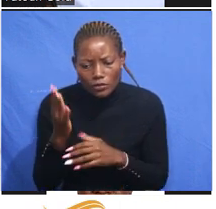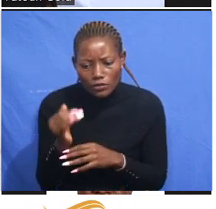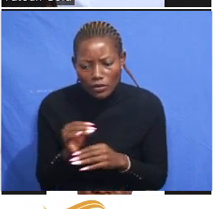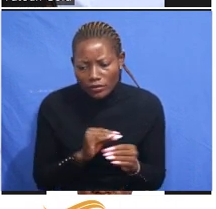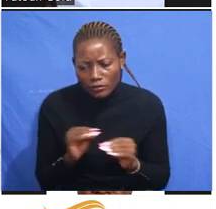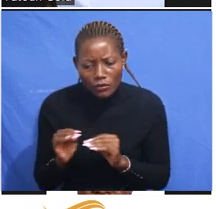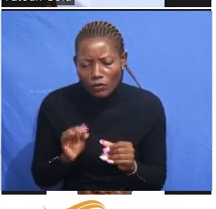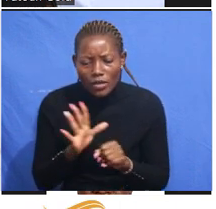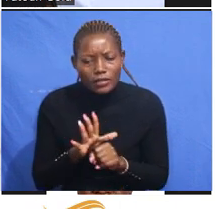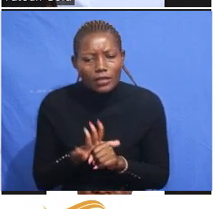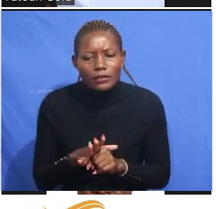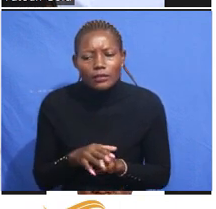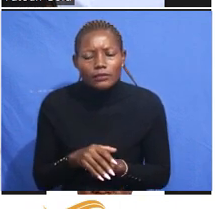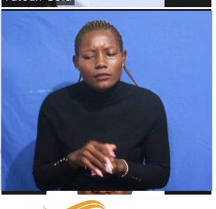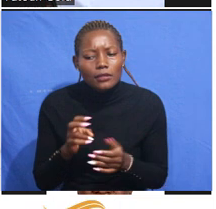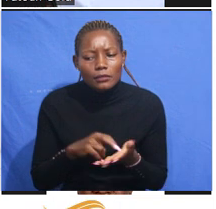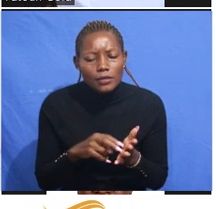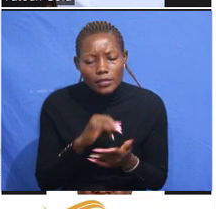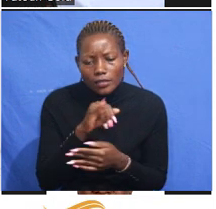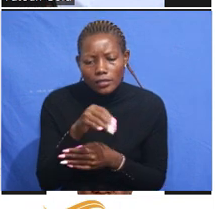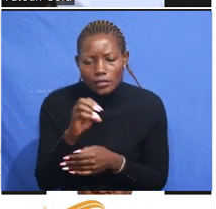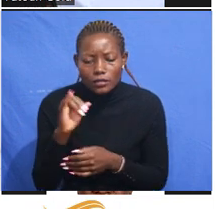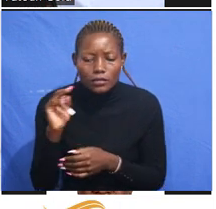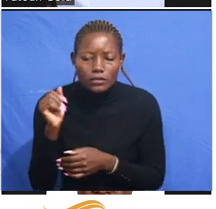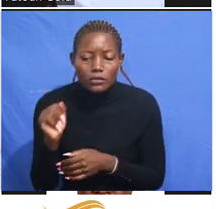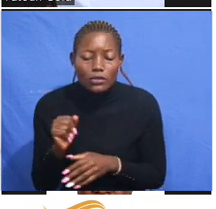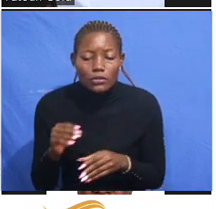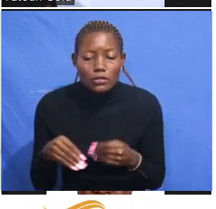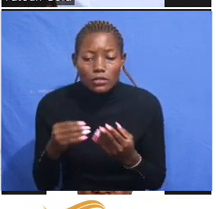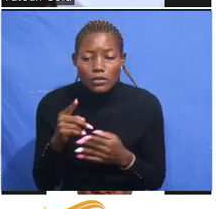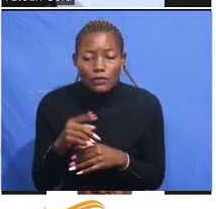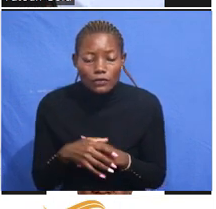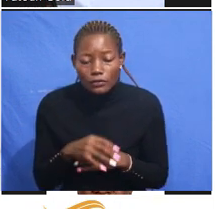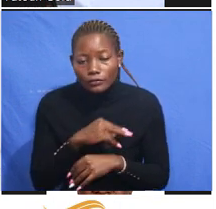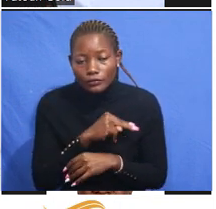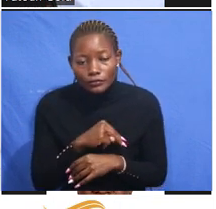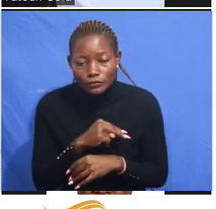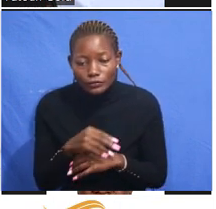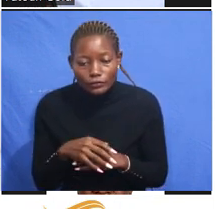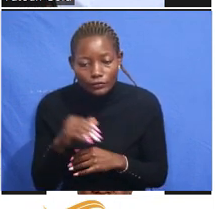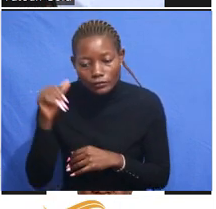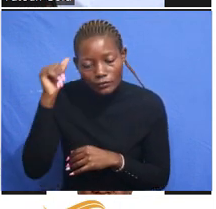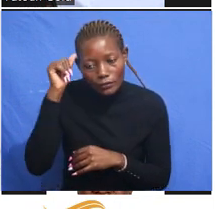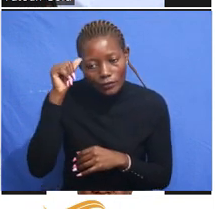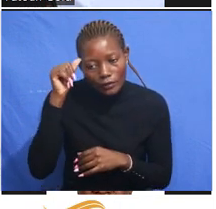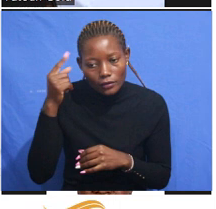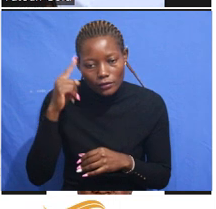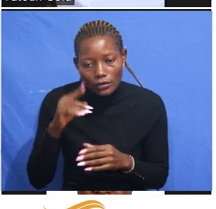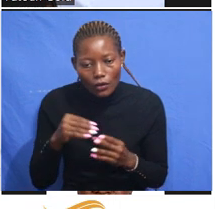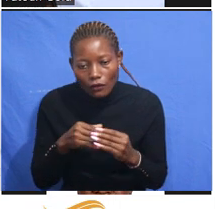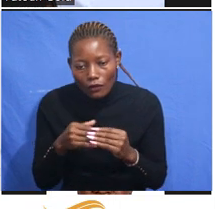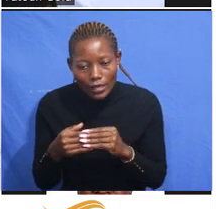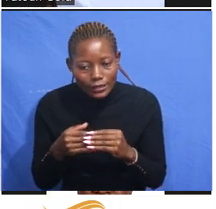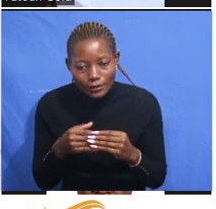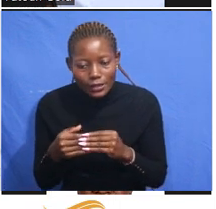about movement. So joints give you that, naturally giving you the ability of flexibility,